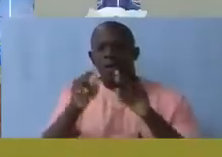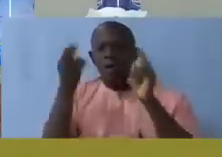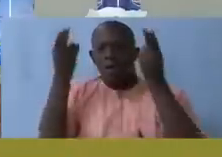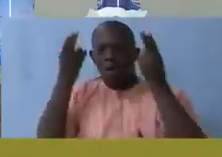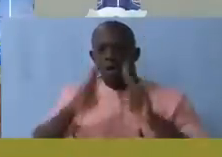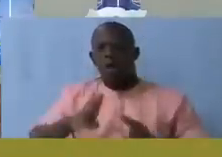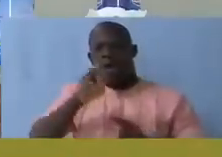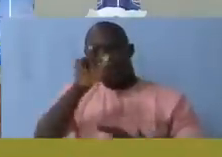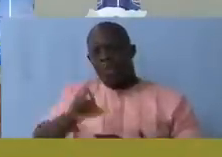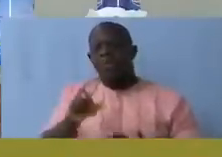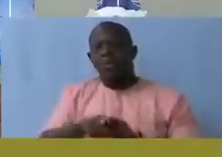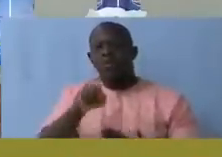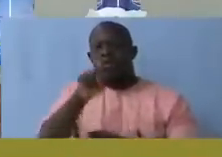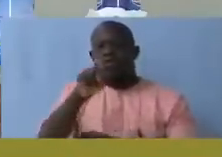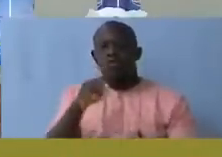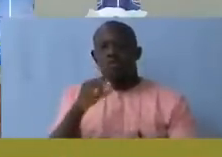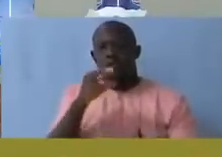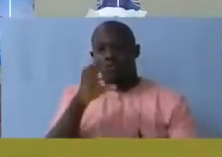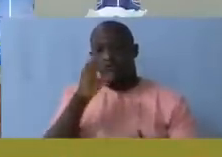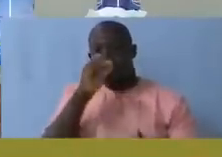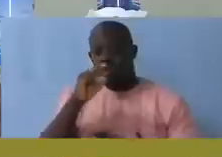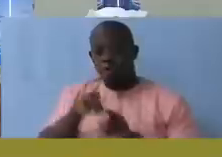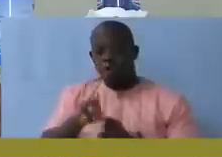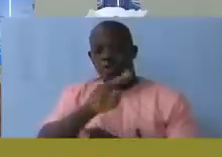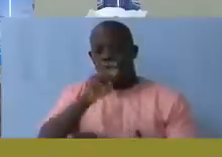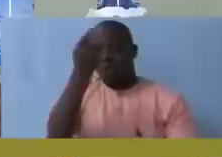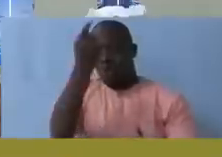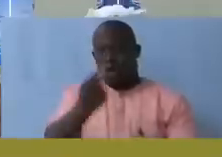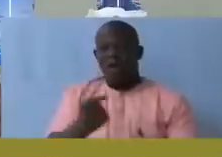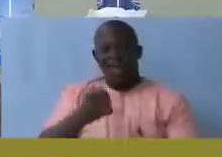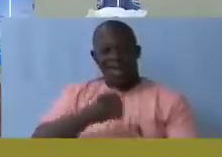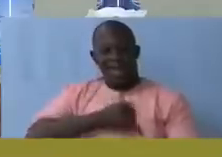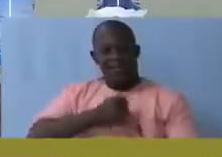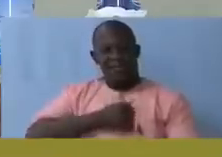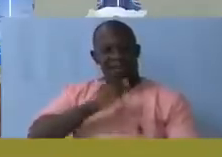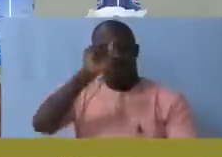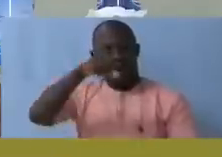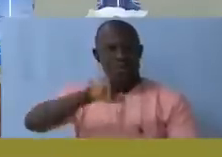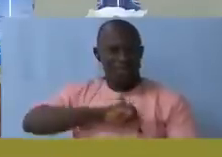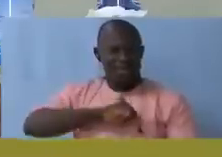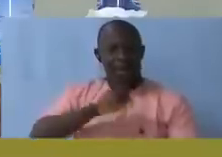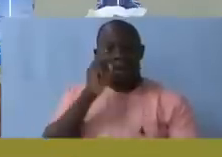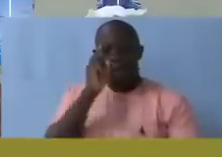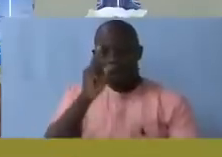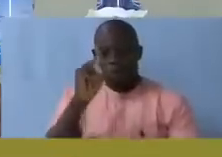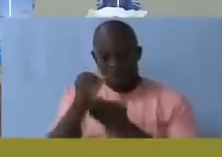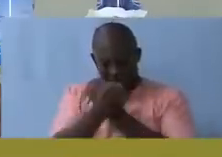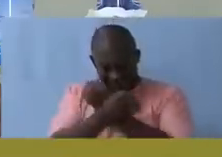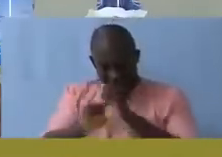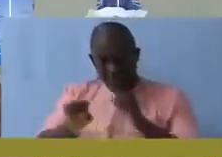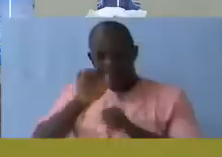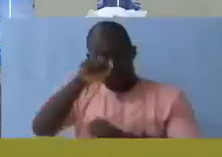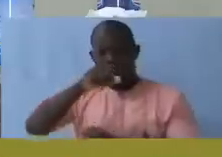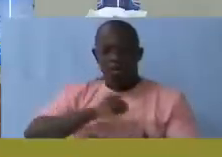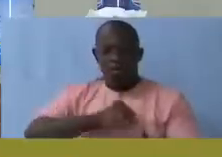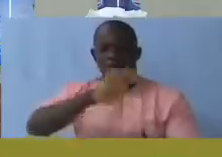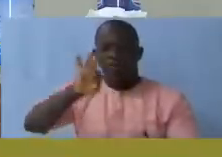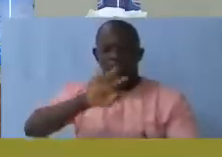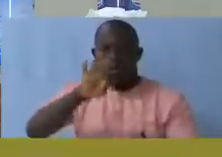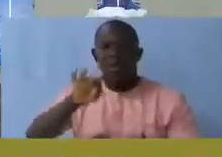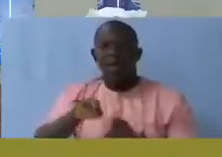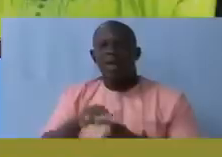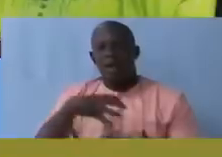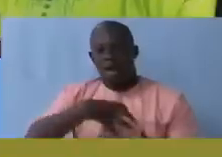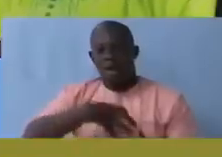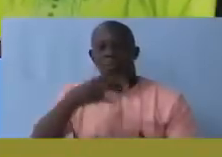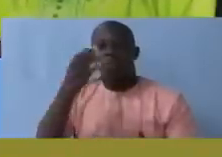you are not just afraid for yourself, but for the safety of your family. And I want to know, why were you afraid for the safety